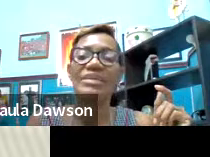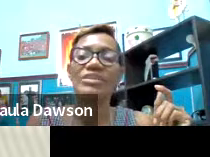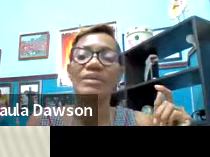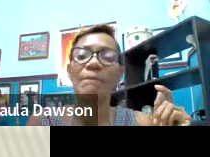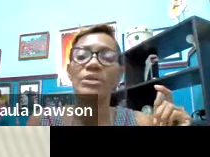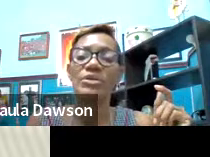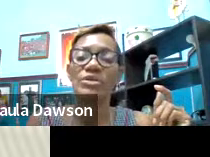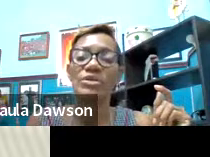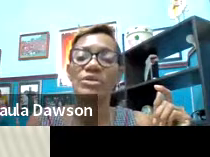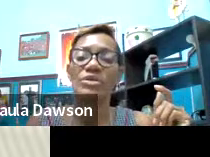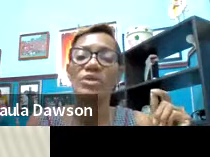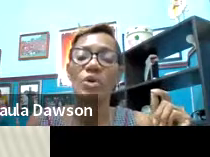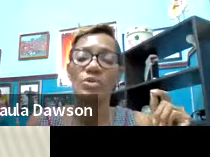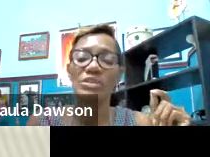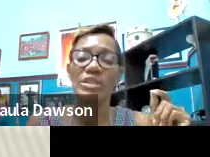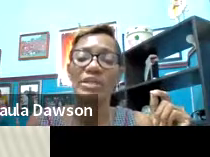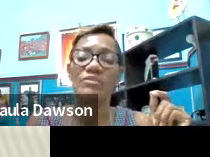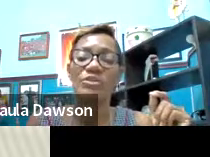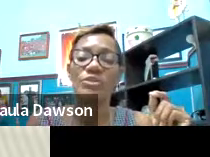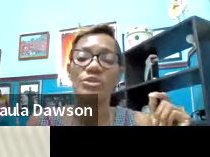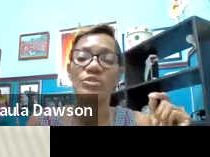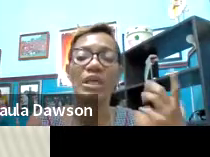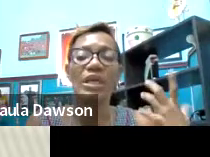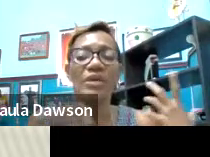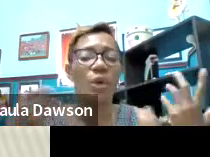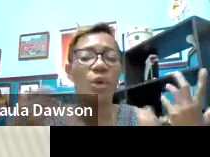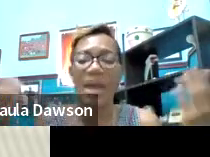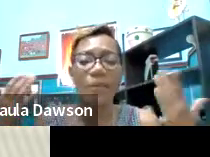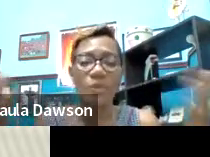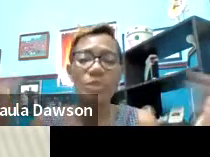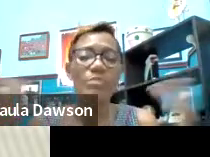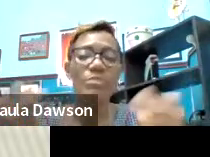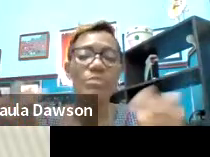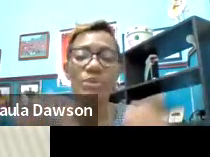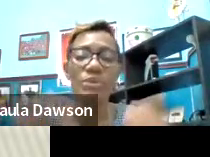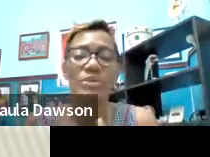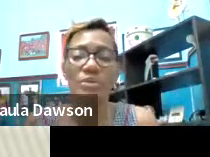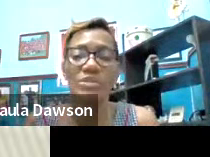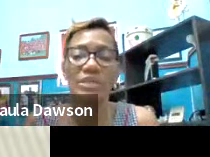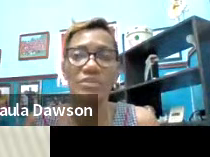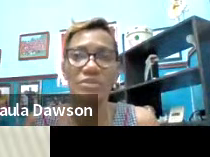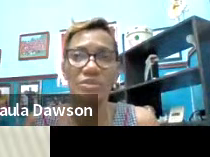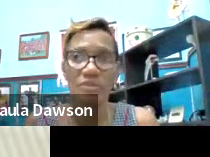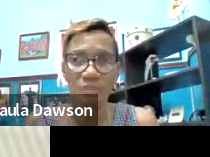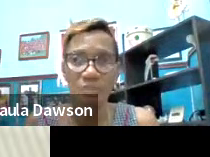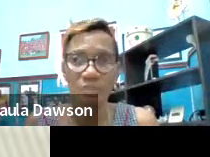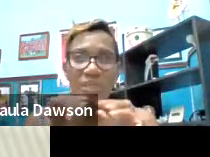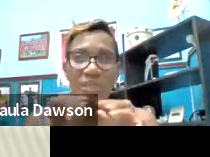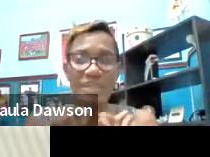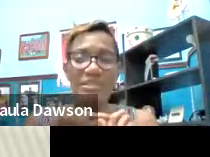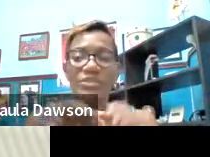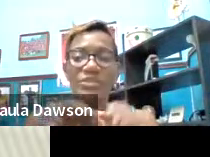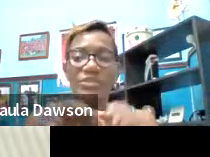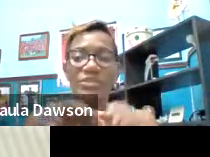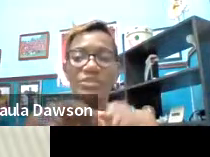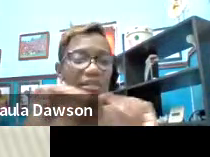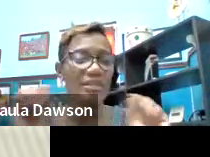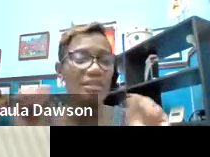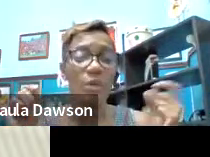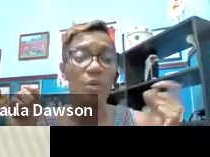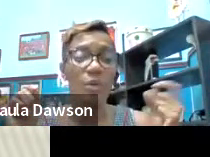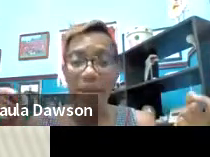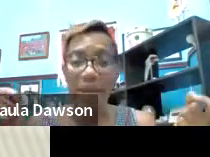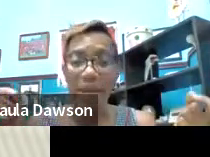on, it actually burns the outside of the nerve. Now, why would we burn the outside of the nerve? Imagine a nerve is